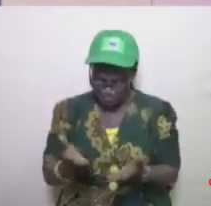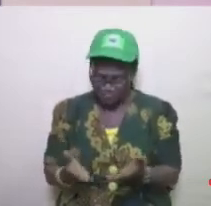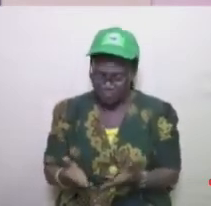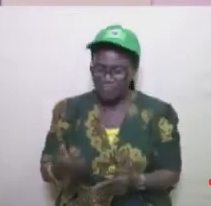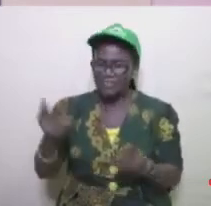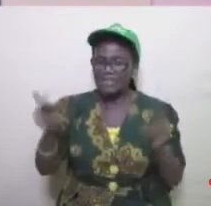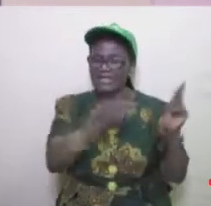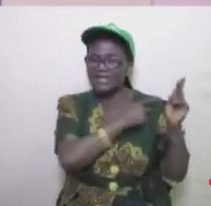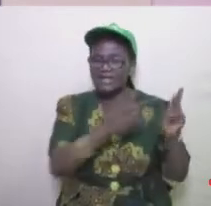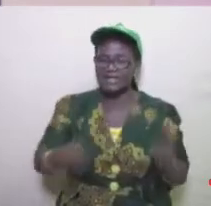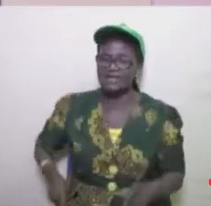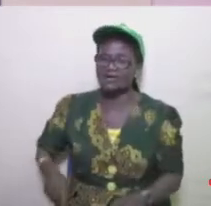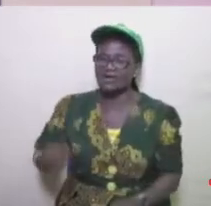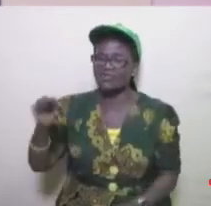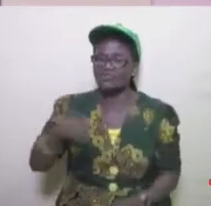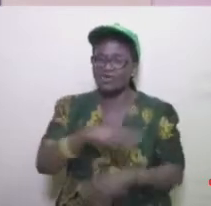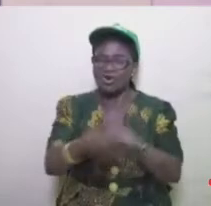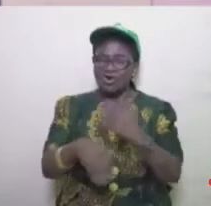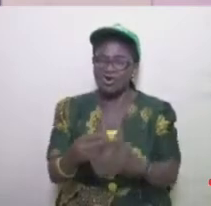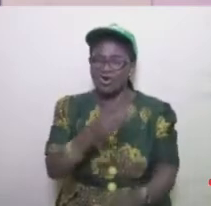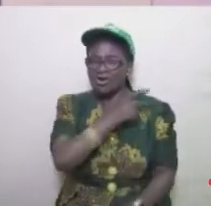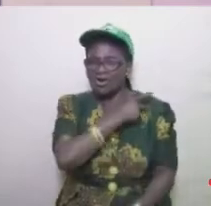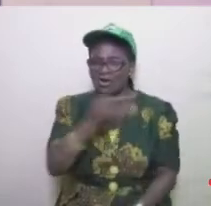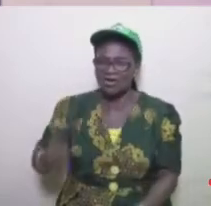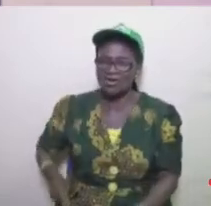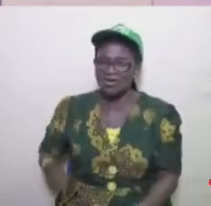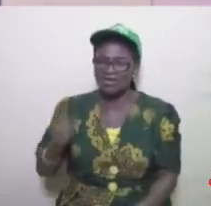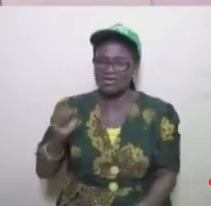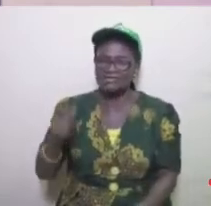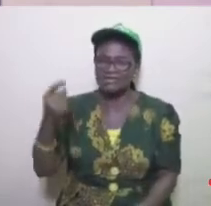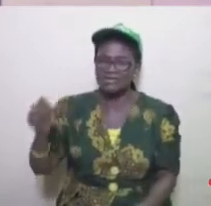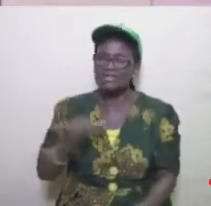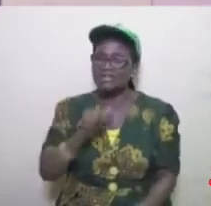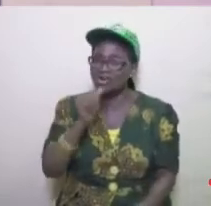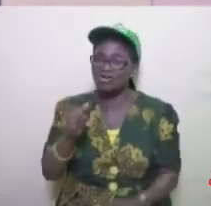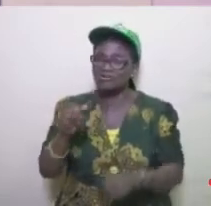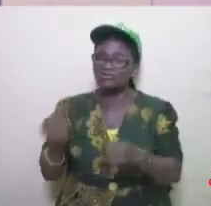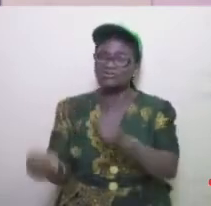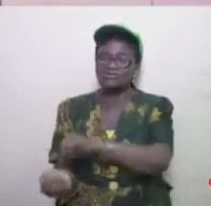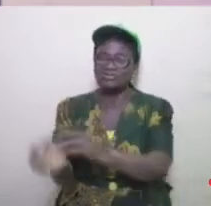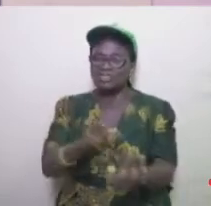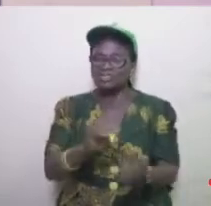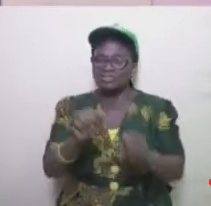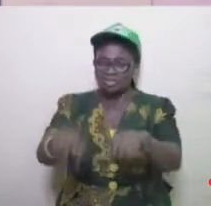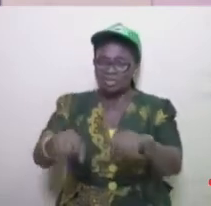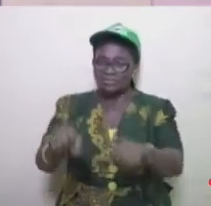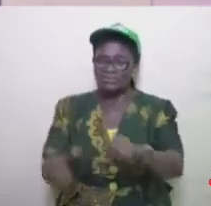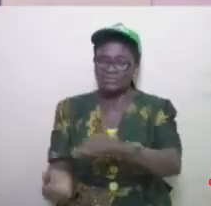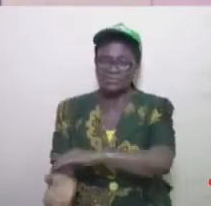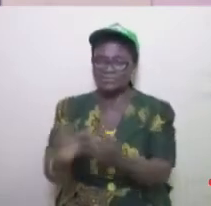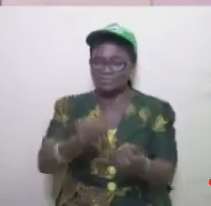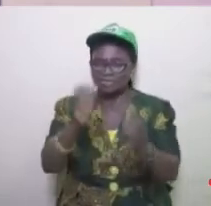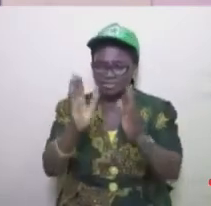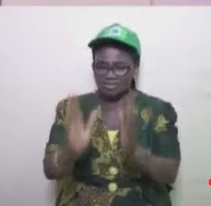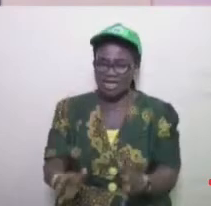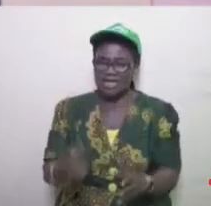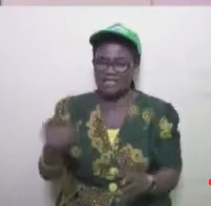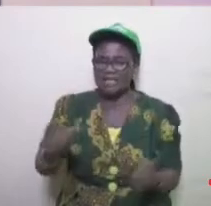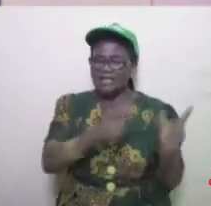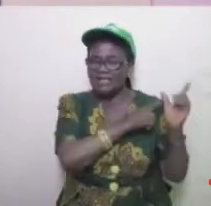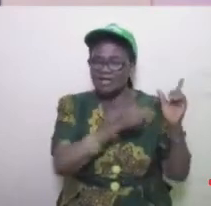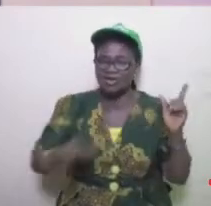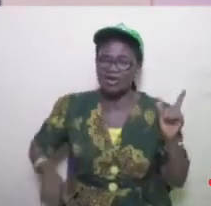King of all kings, the unchangeable changer, the Lord who has